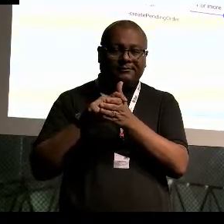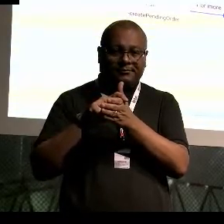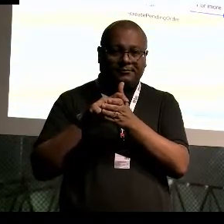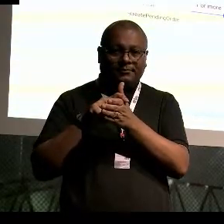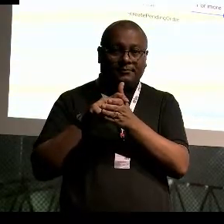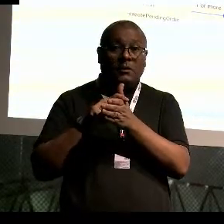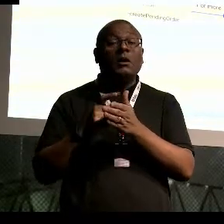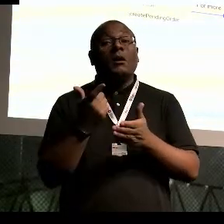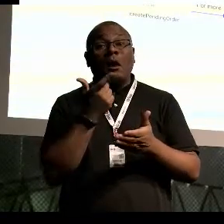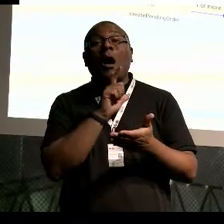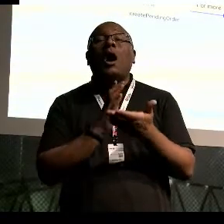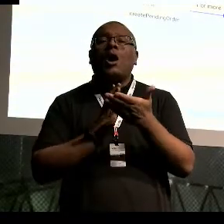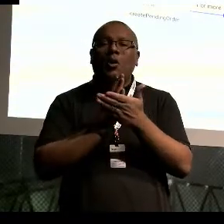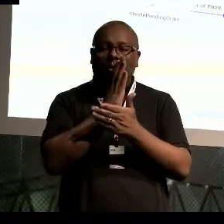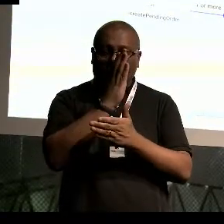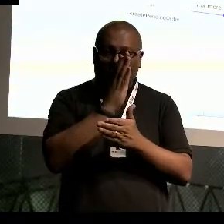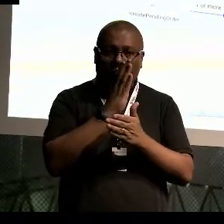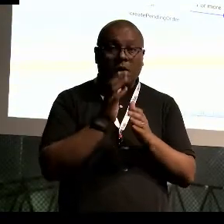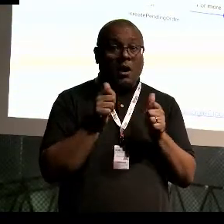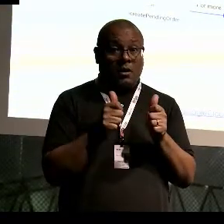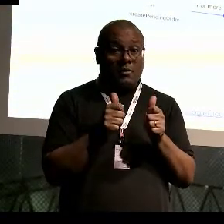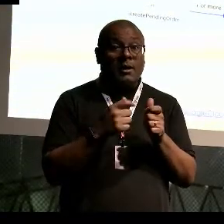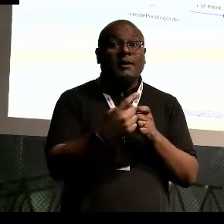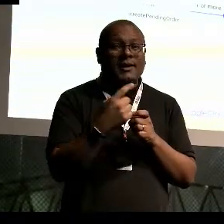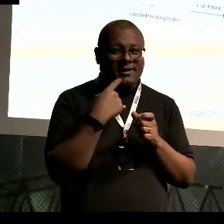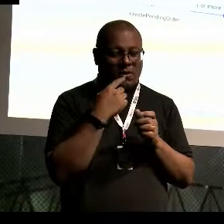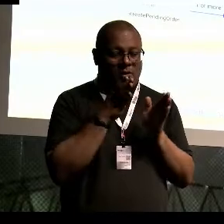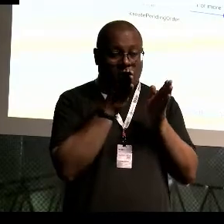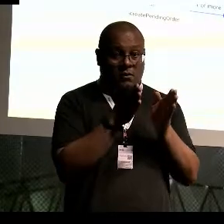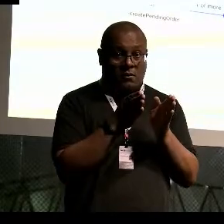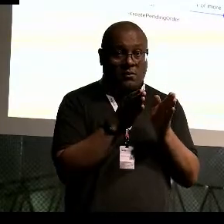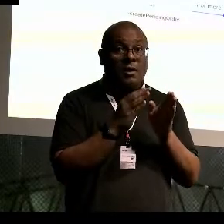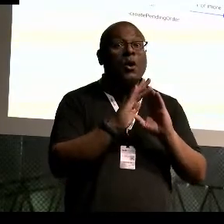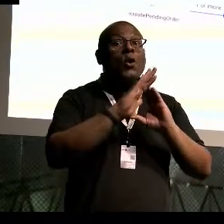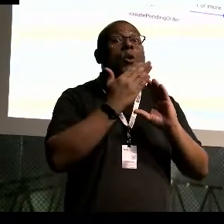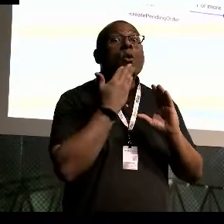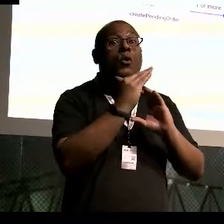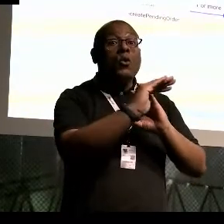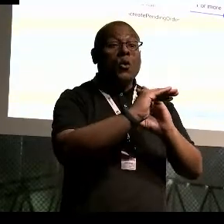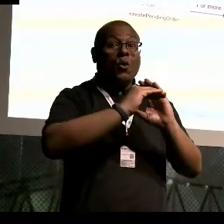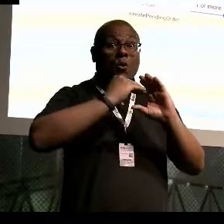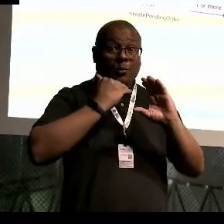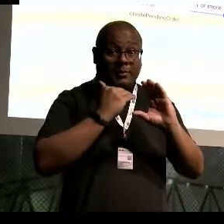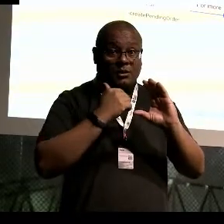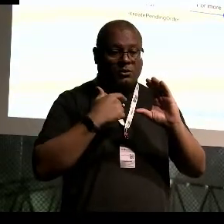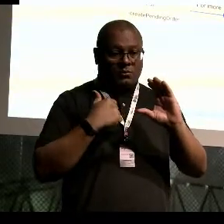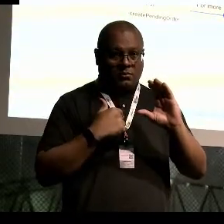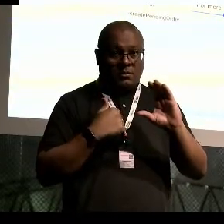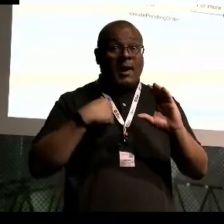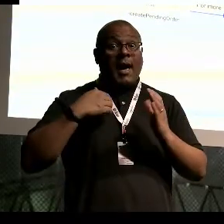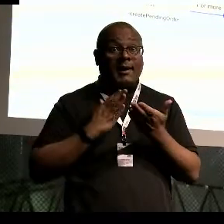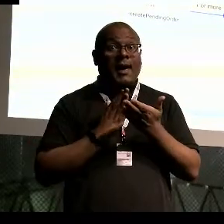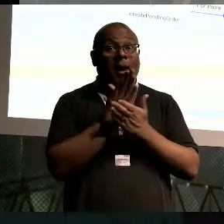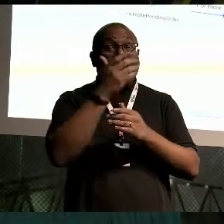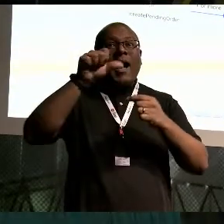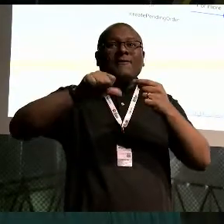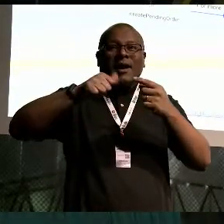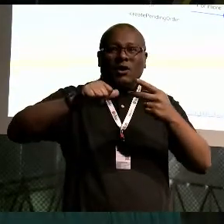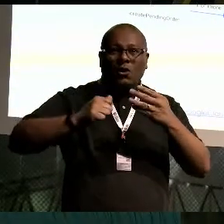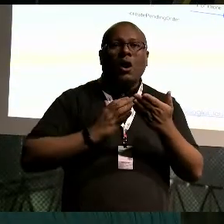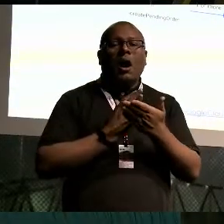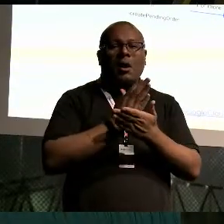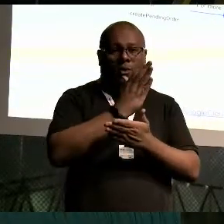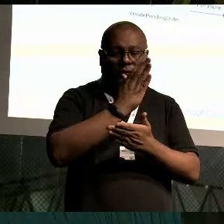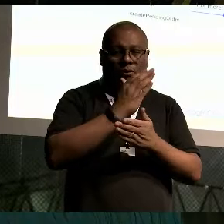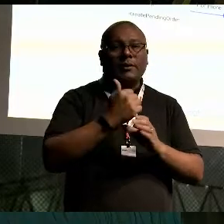is successful, then we call the order service again, and we approve the order. So that's the happy path. And then if you